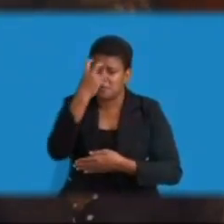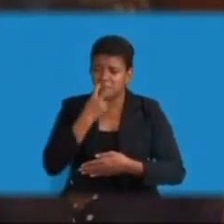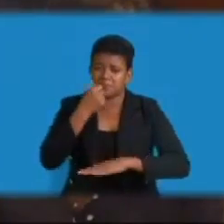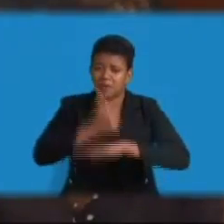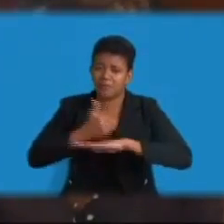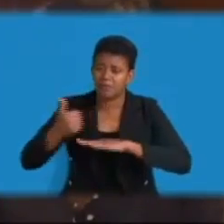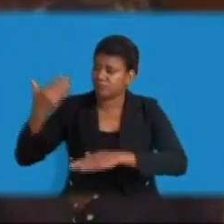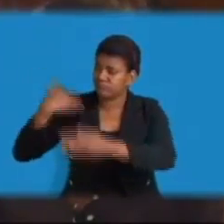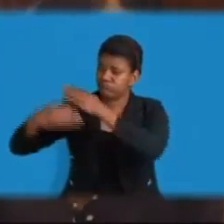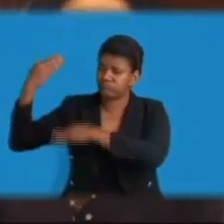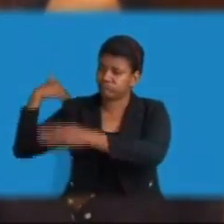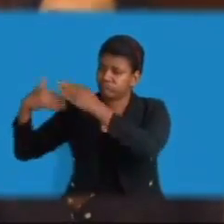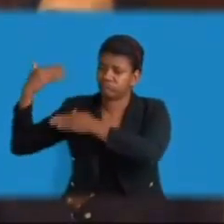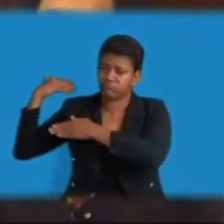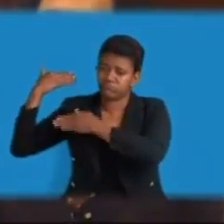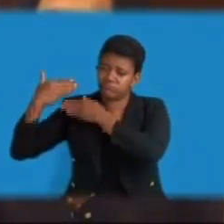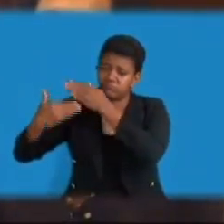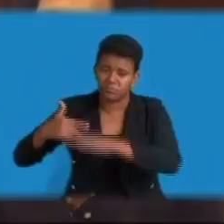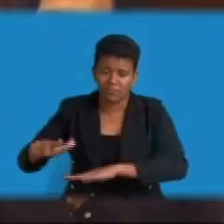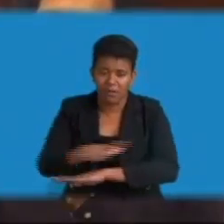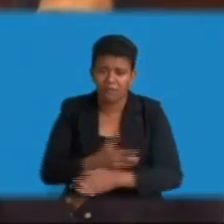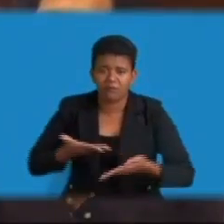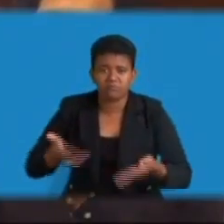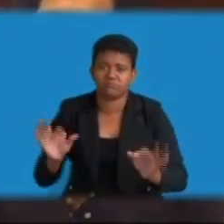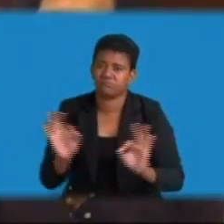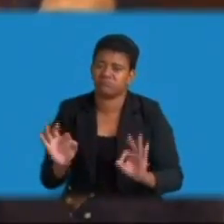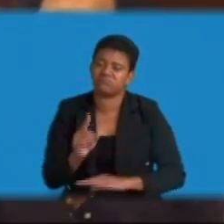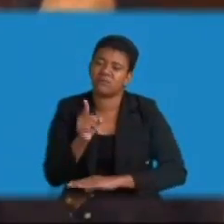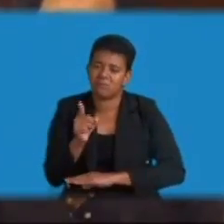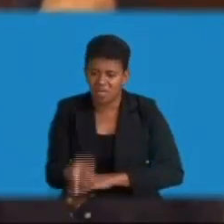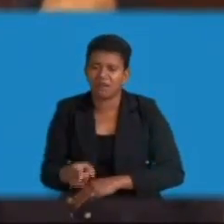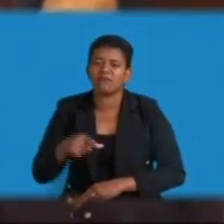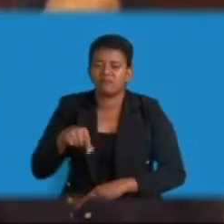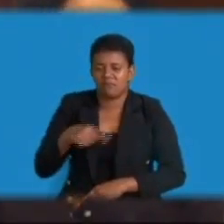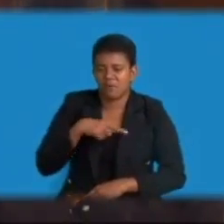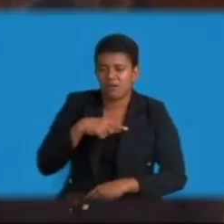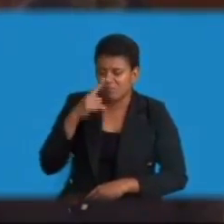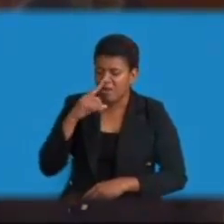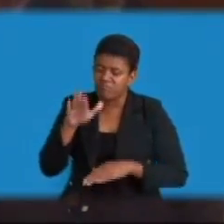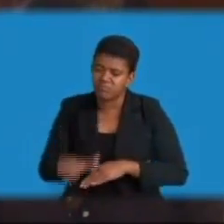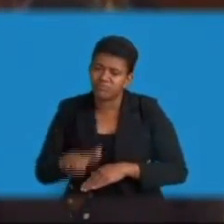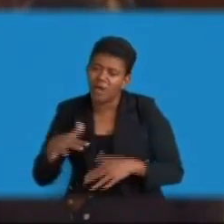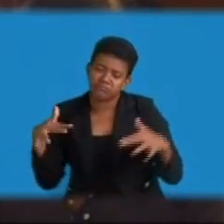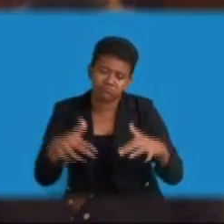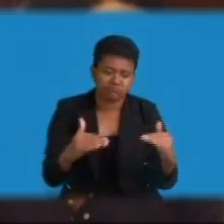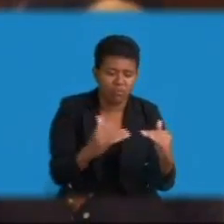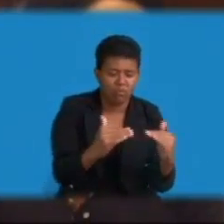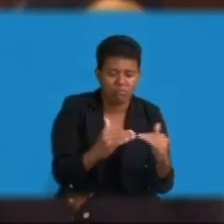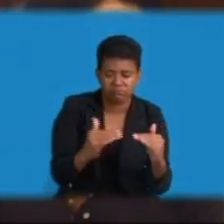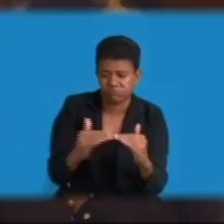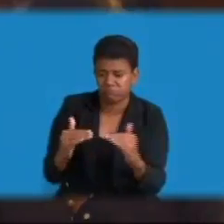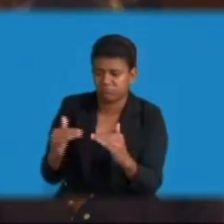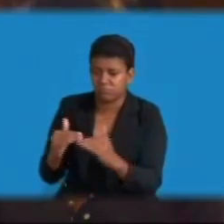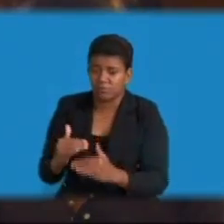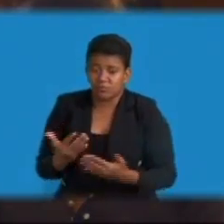of leases that occurred before. But, as we've said earlier, Madam Speaker, this government is taking care of the